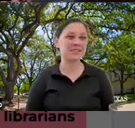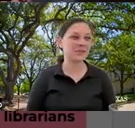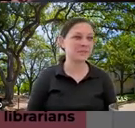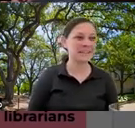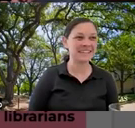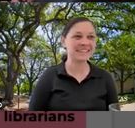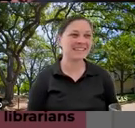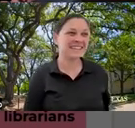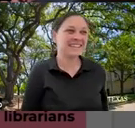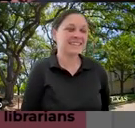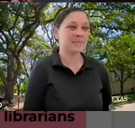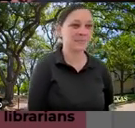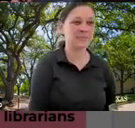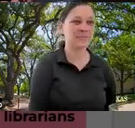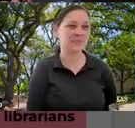For sure. Becky?